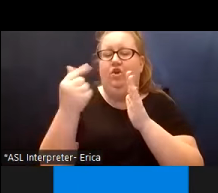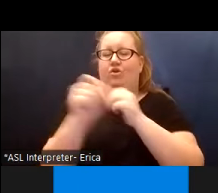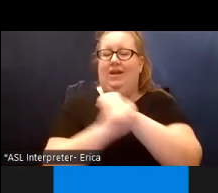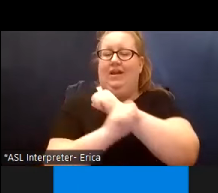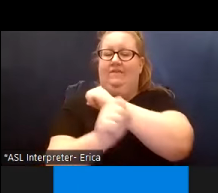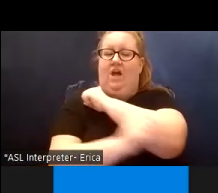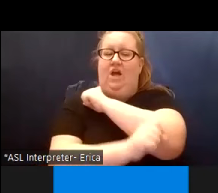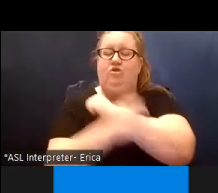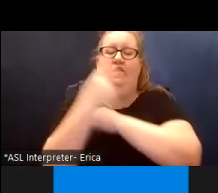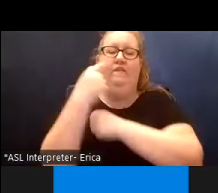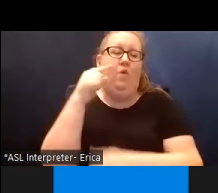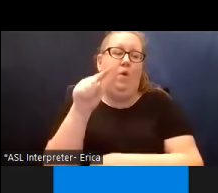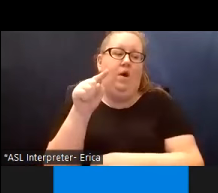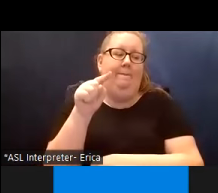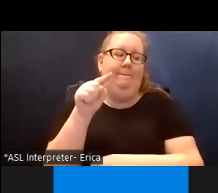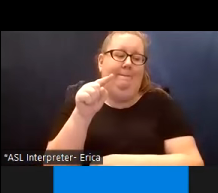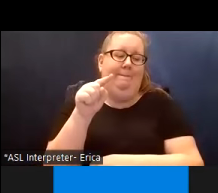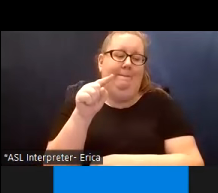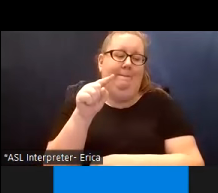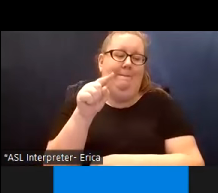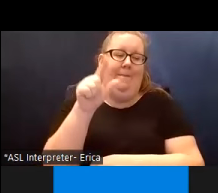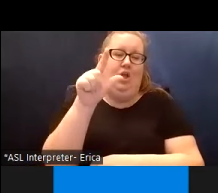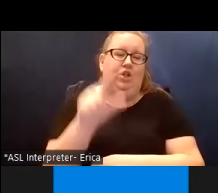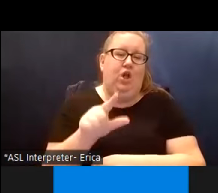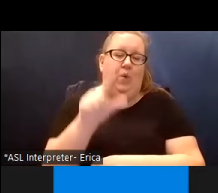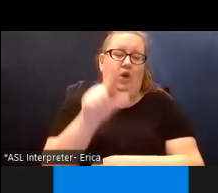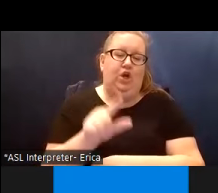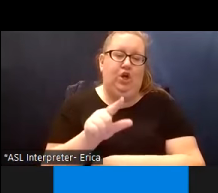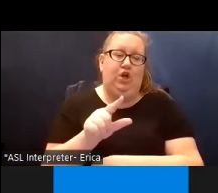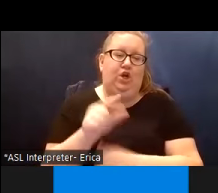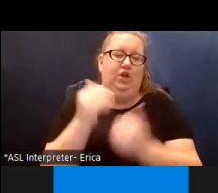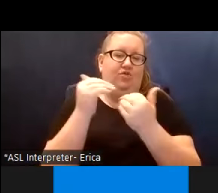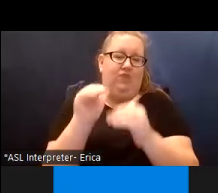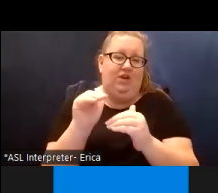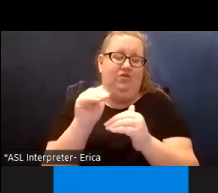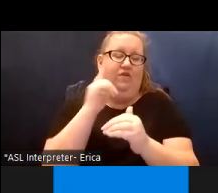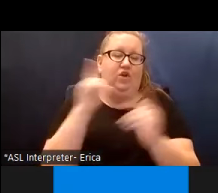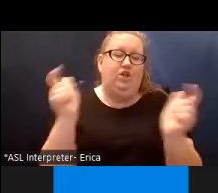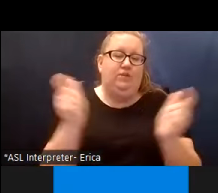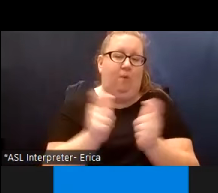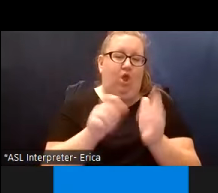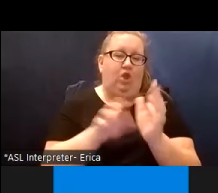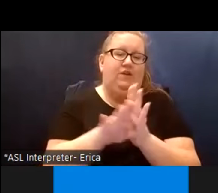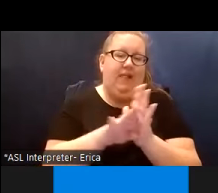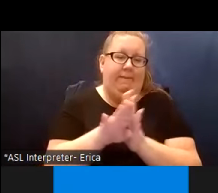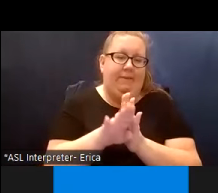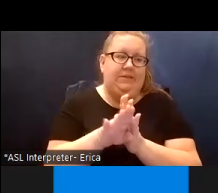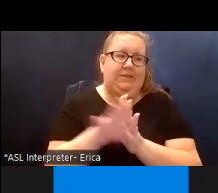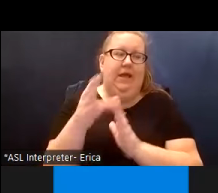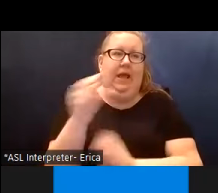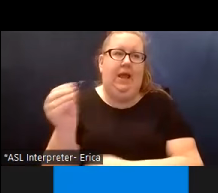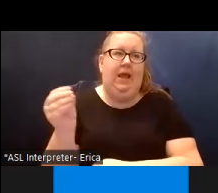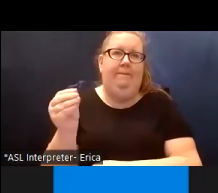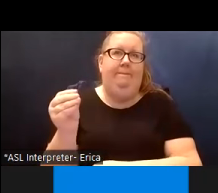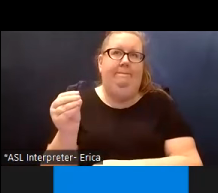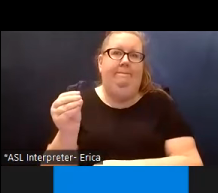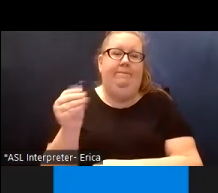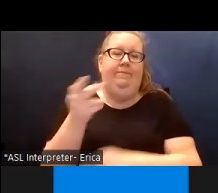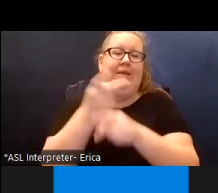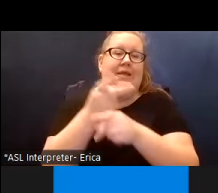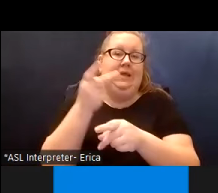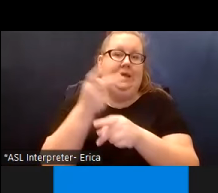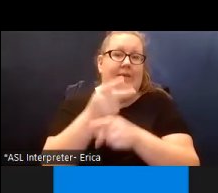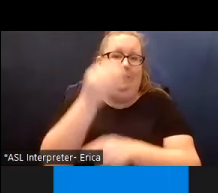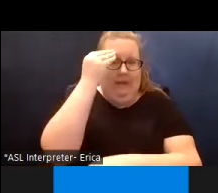infrastructure for lower thresholds for smaller developments, and keeping in